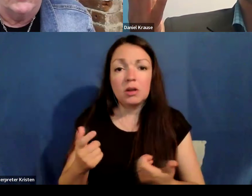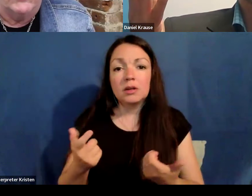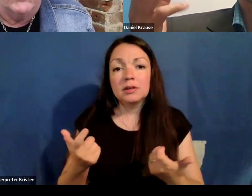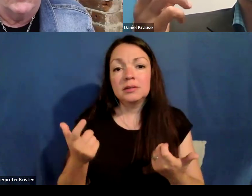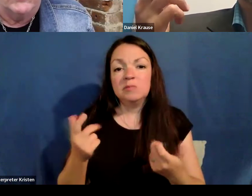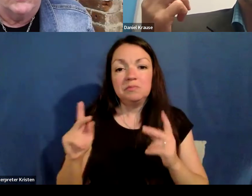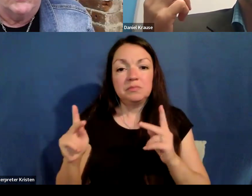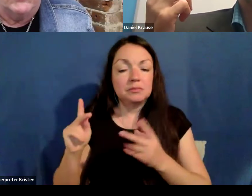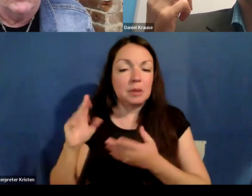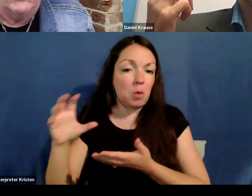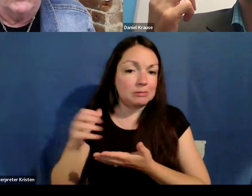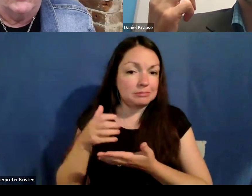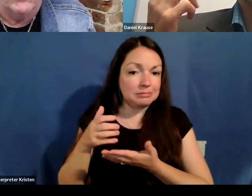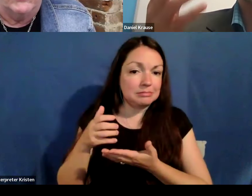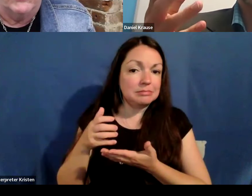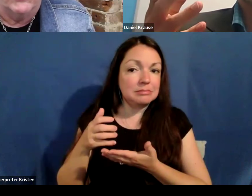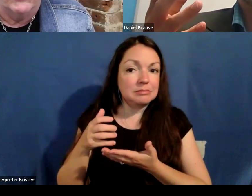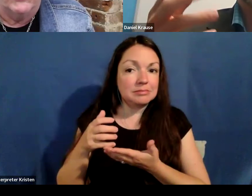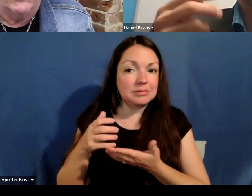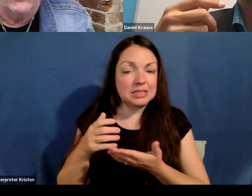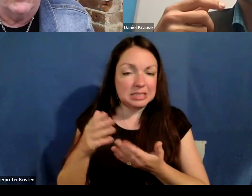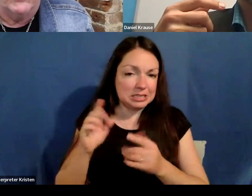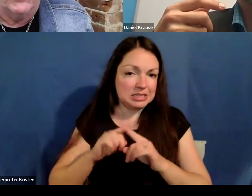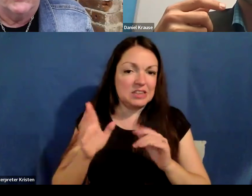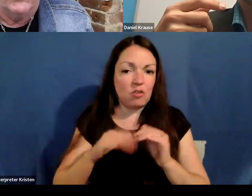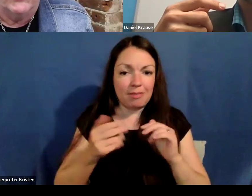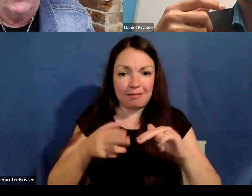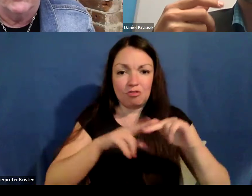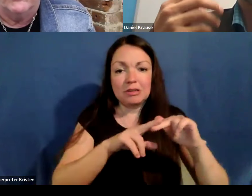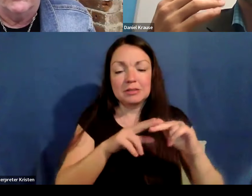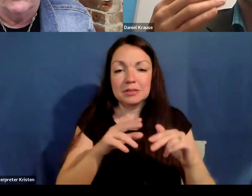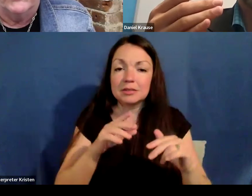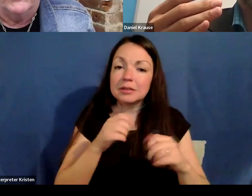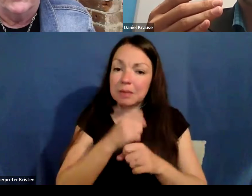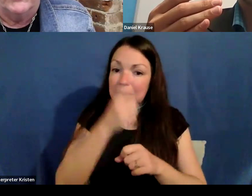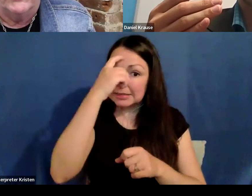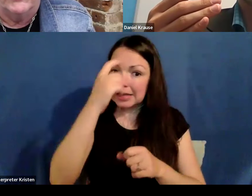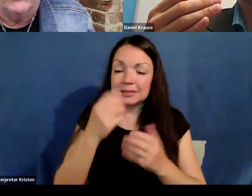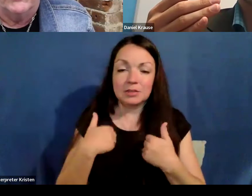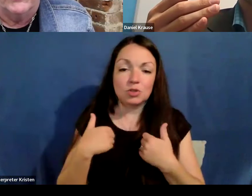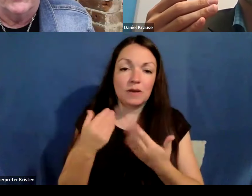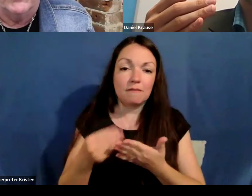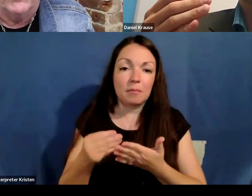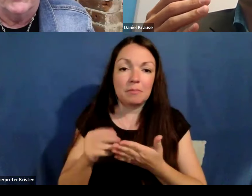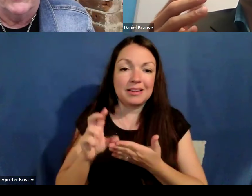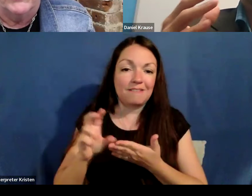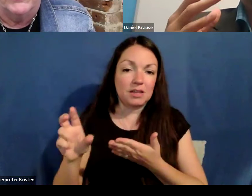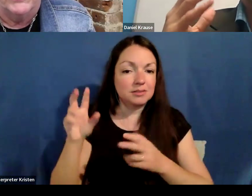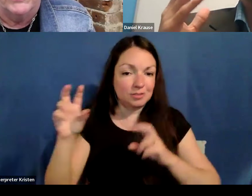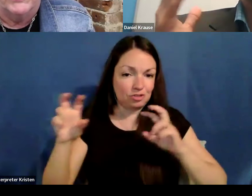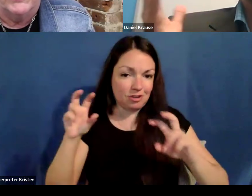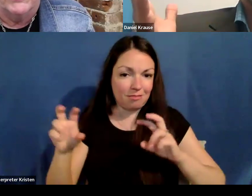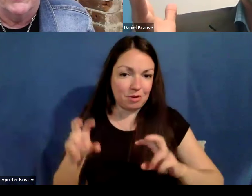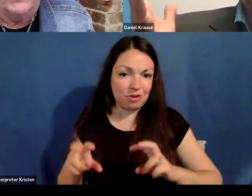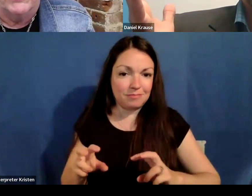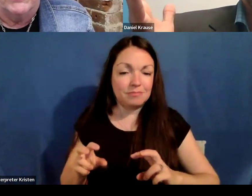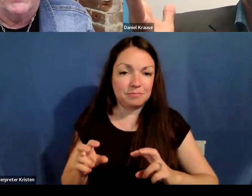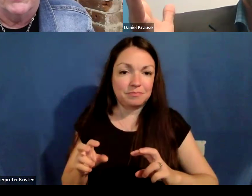of increases. It just makes sense to have a significant portion invested in the stock market.